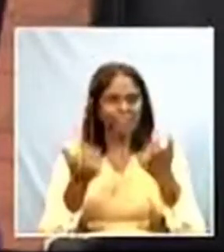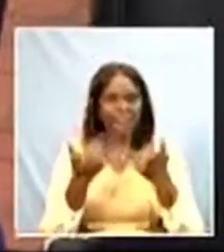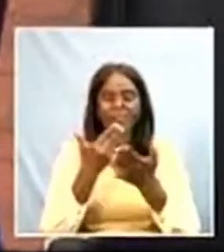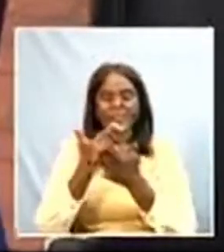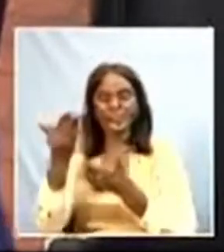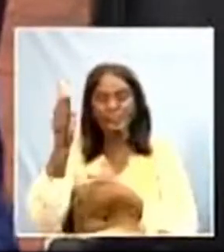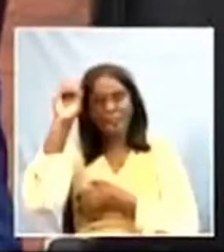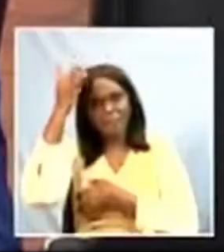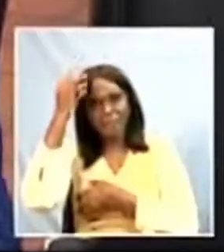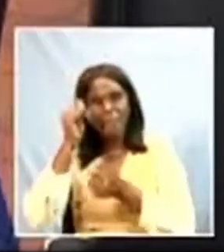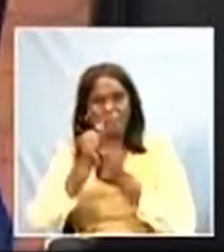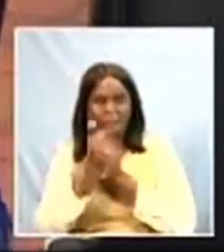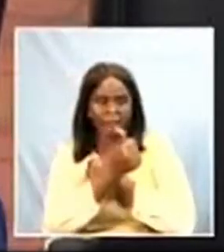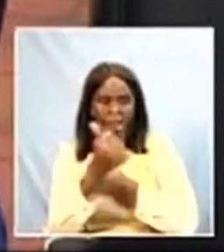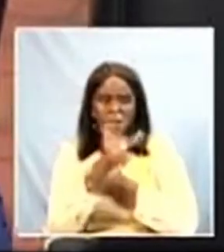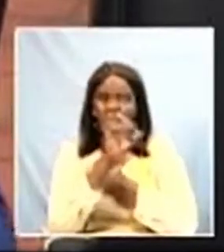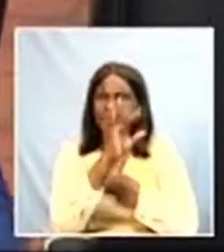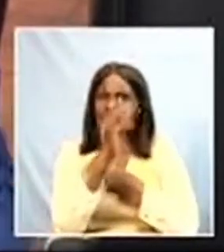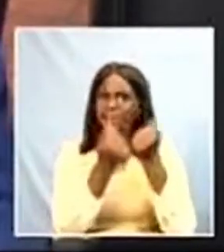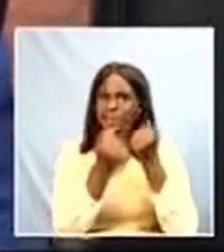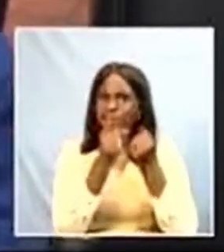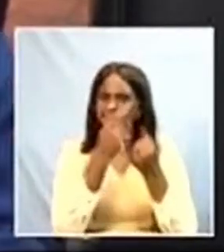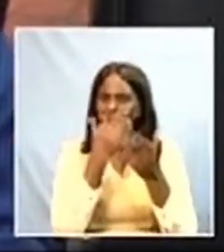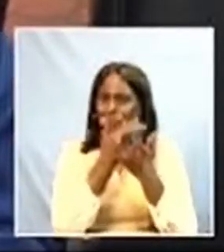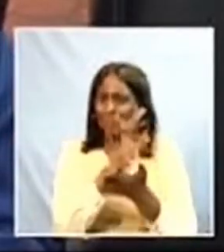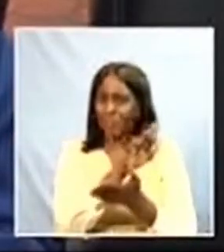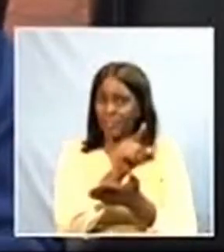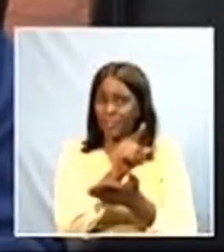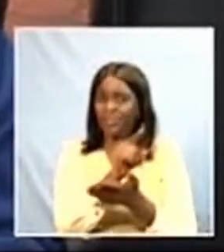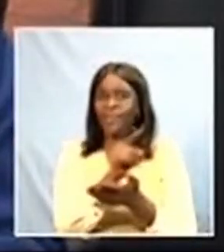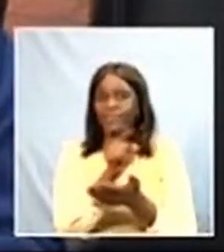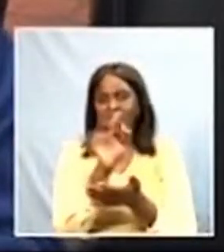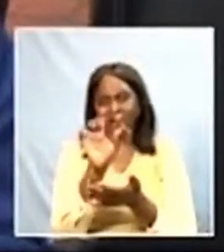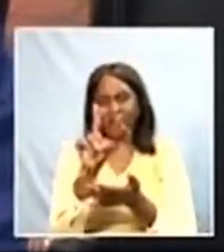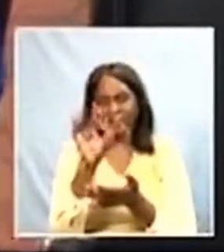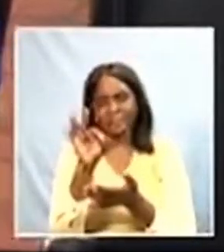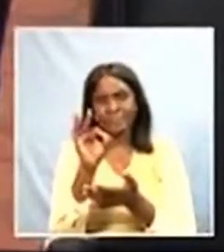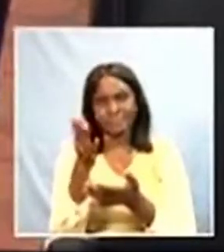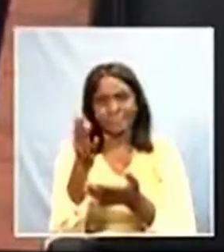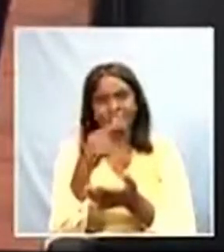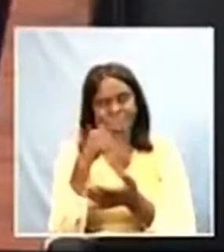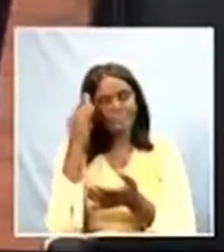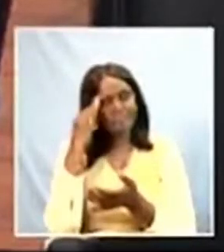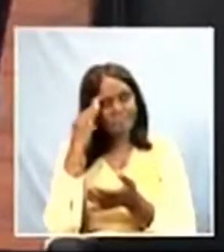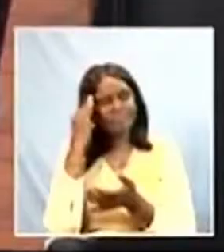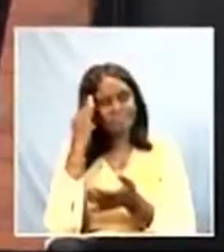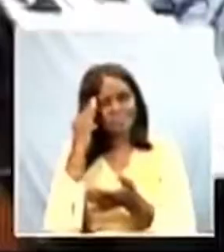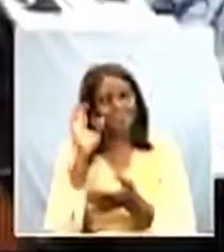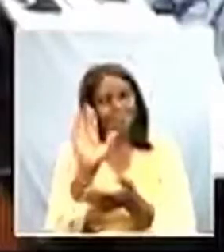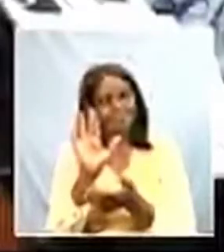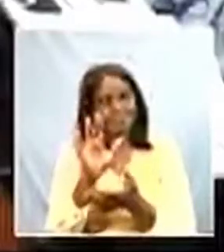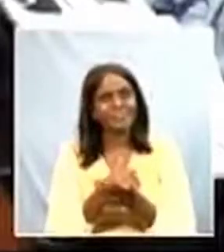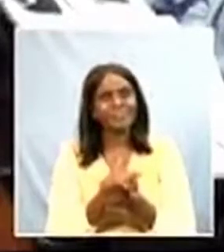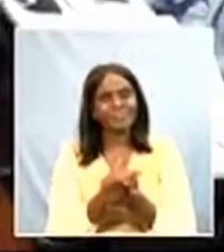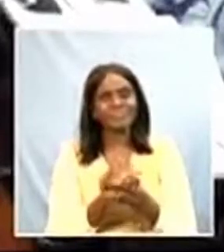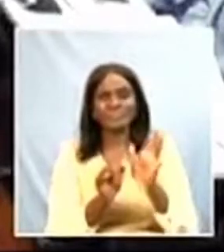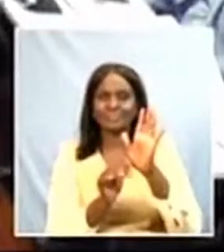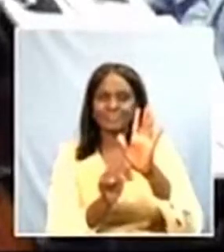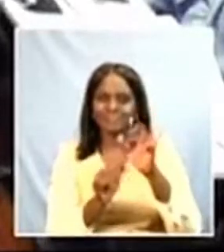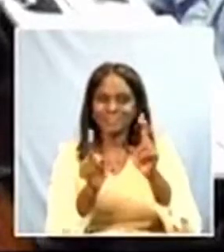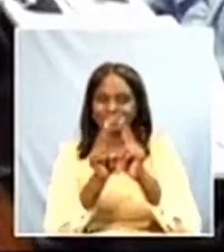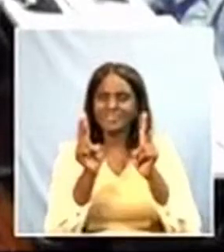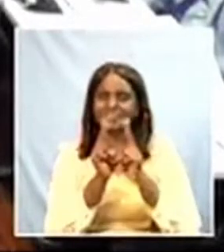buying ambulances and so forth. Is it being fair? No, let's allow the DF. I know you are burning. This is